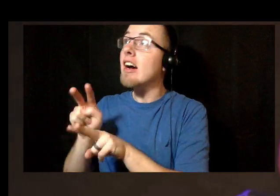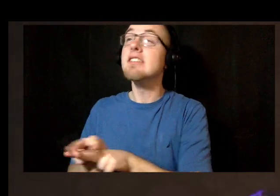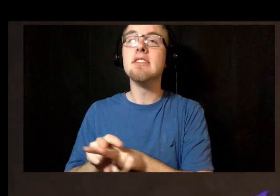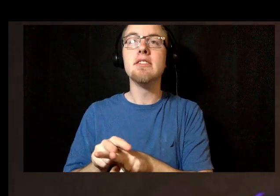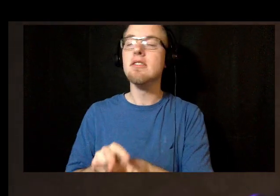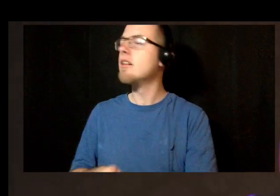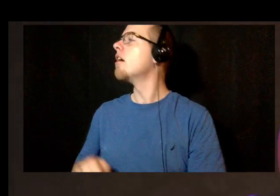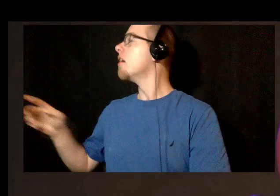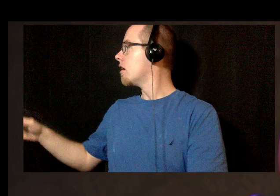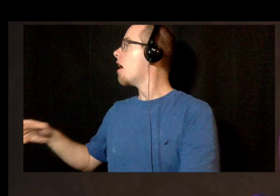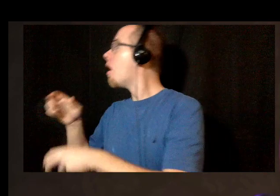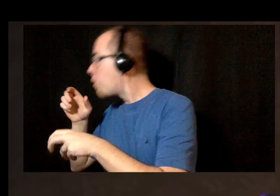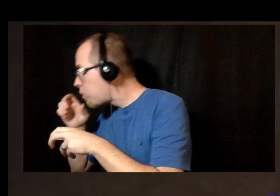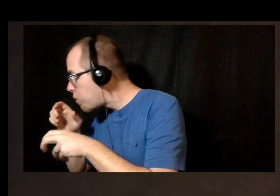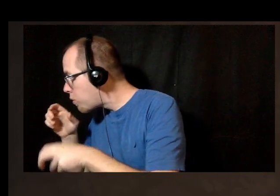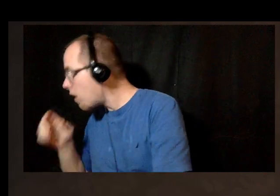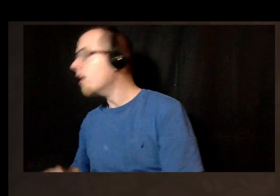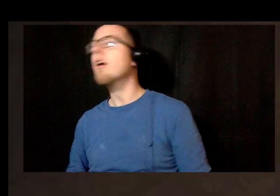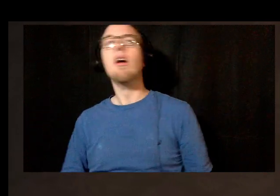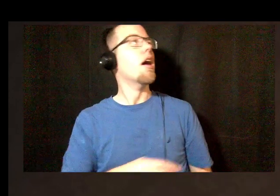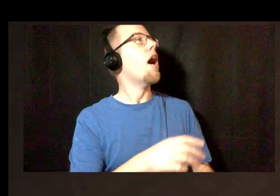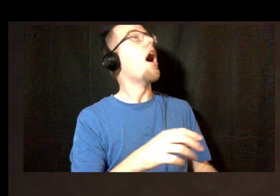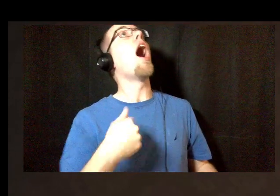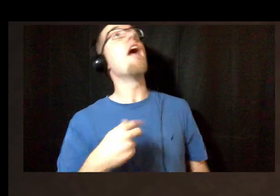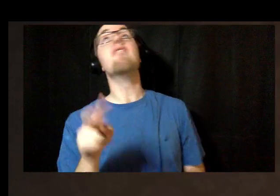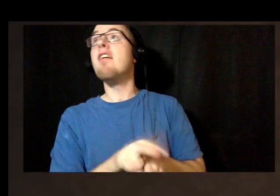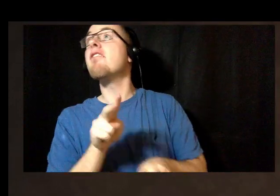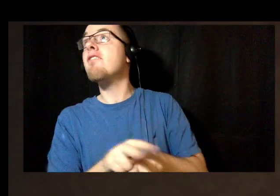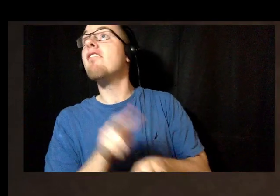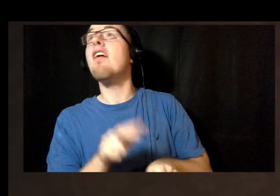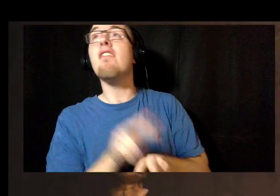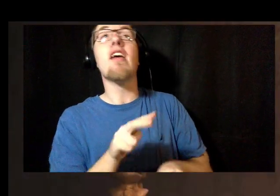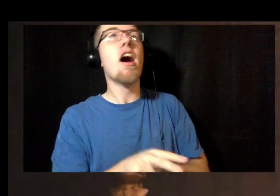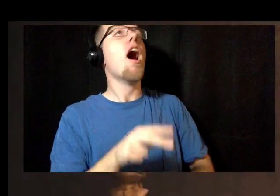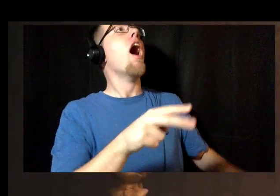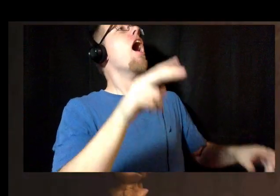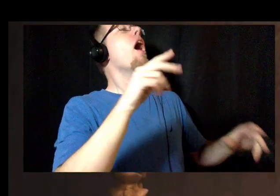One long breath into the bag, please, sir. No, fuck them.